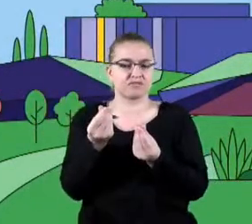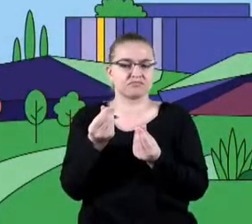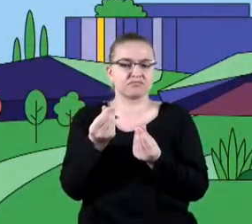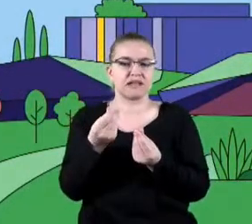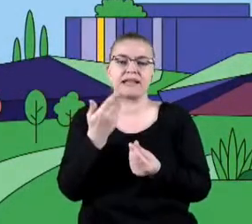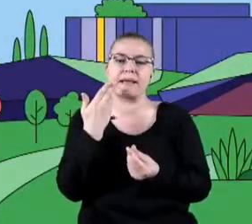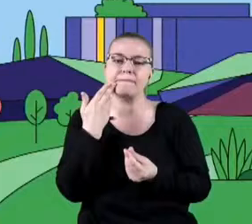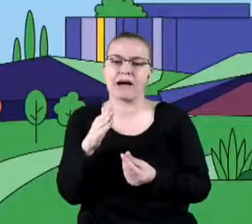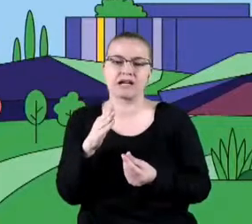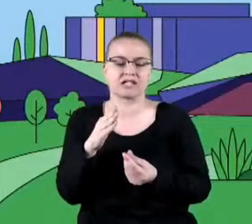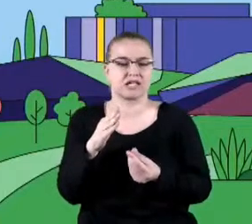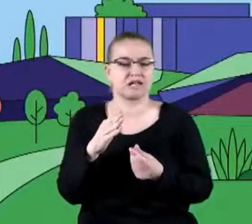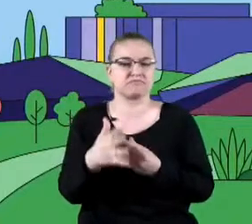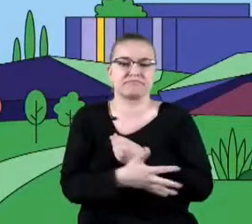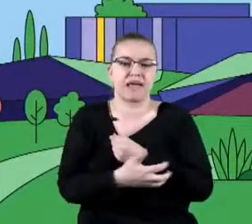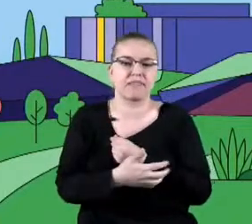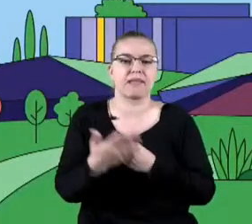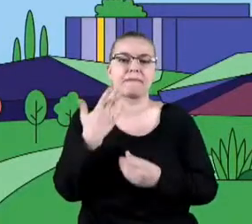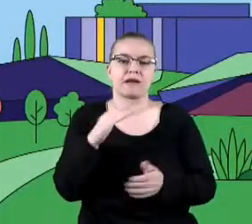a